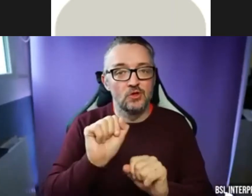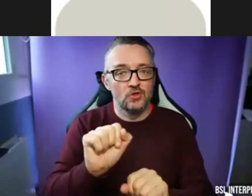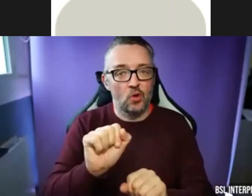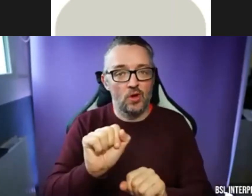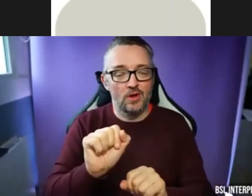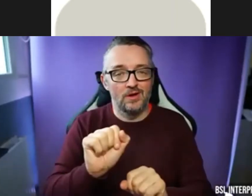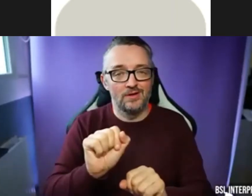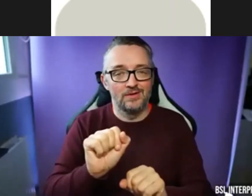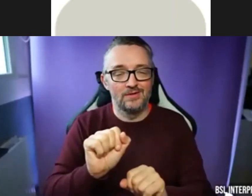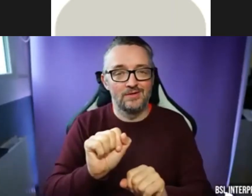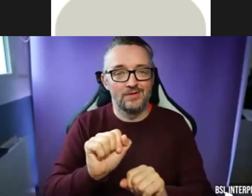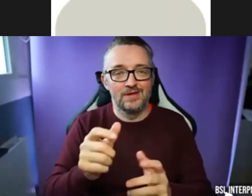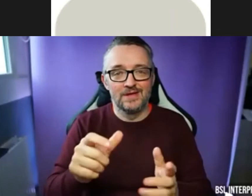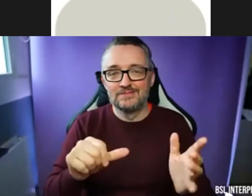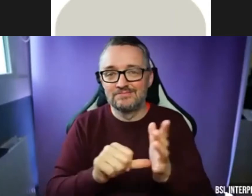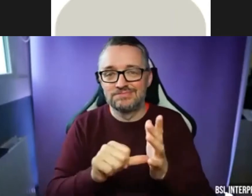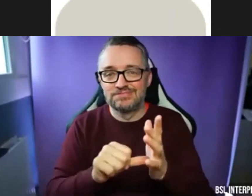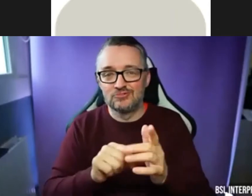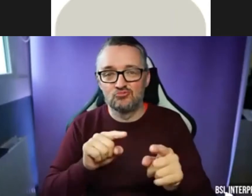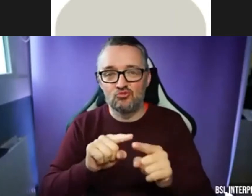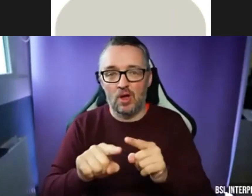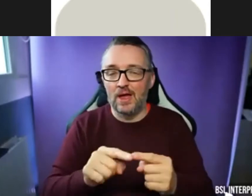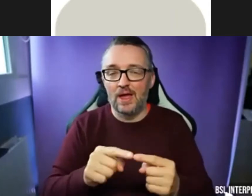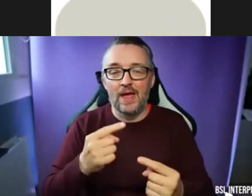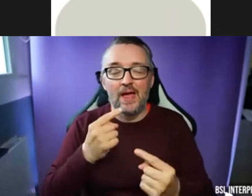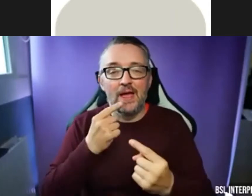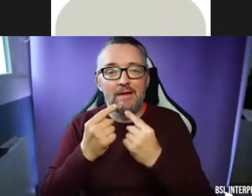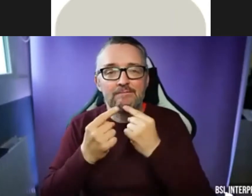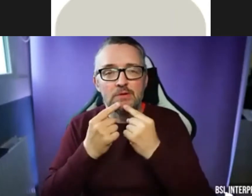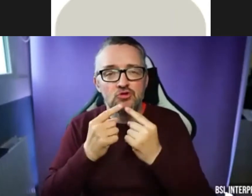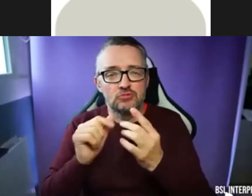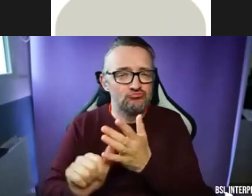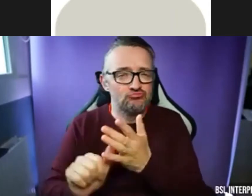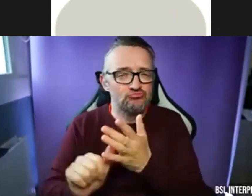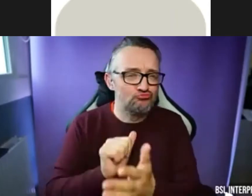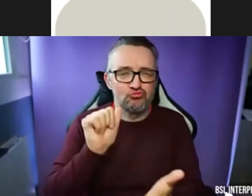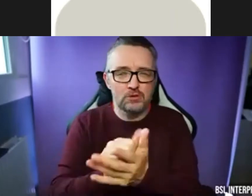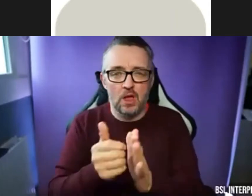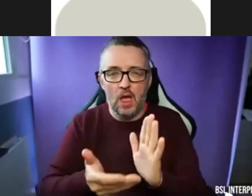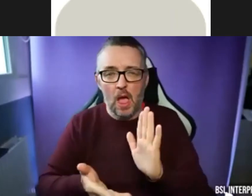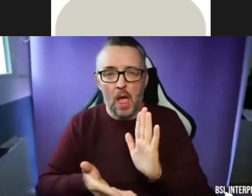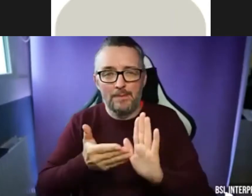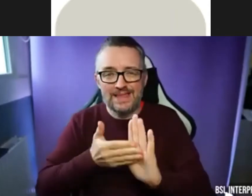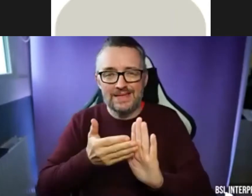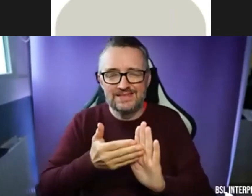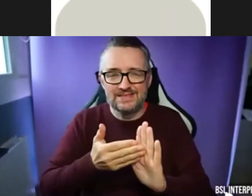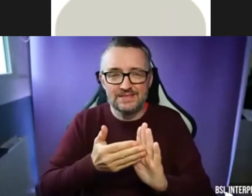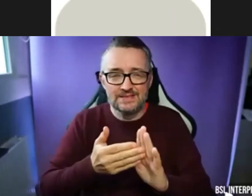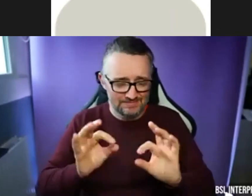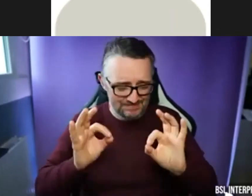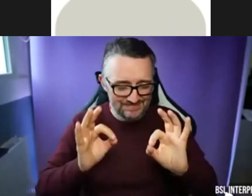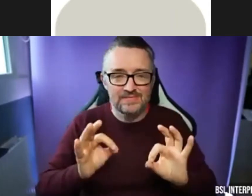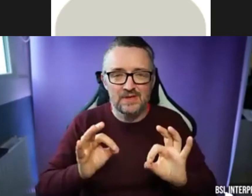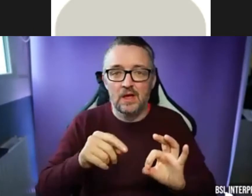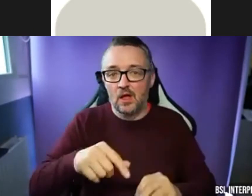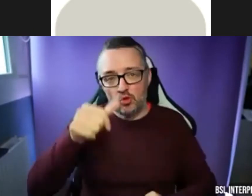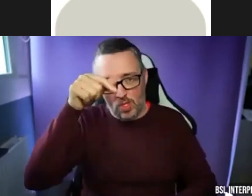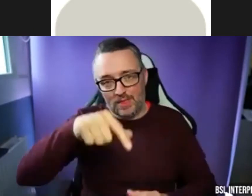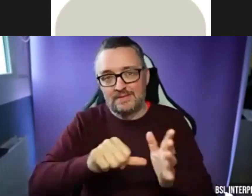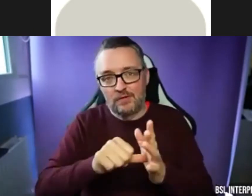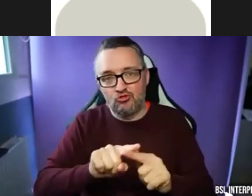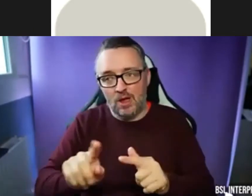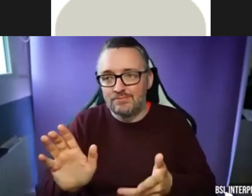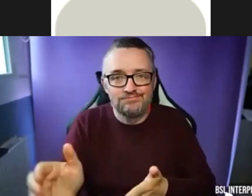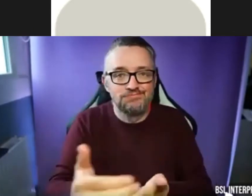or the difficulties about trying to have up-to-date and accurate information, which is something that I'm sure we'll pick up on in our